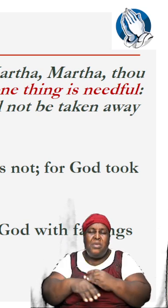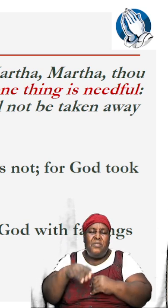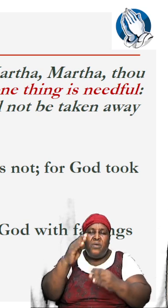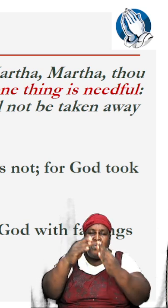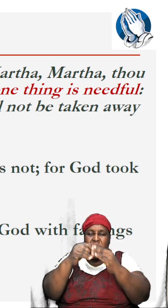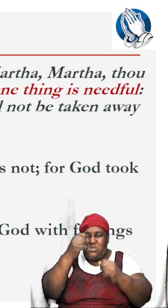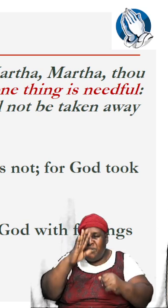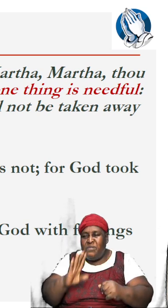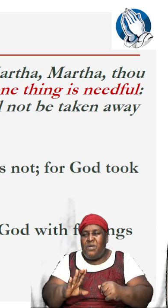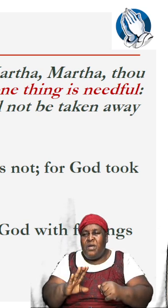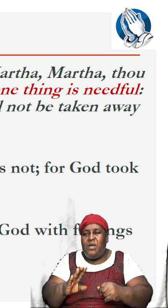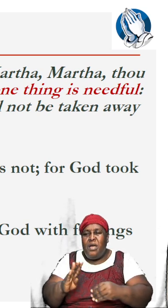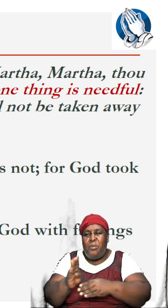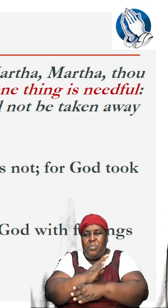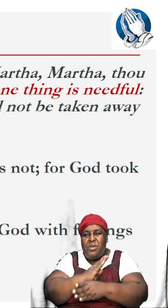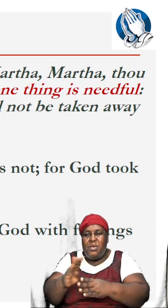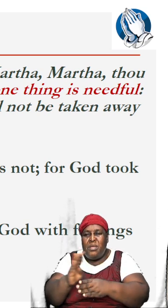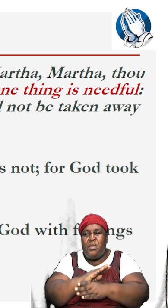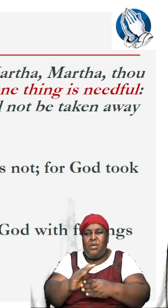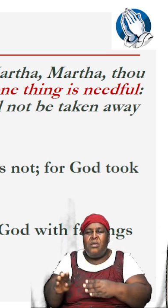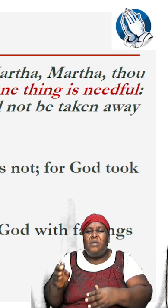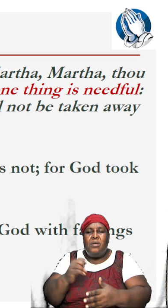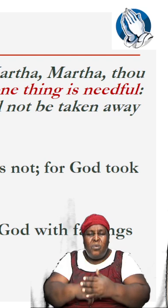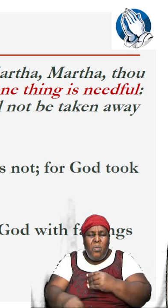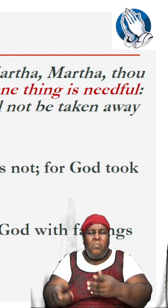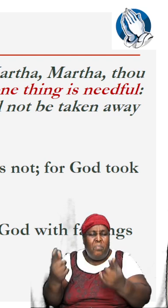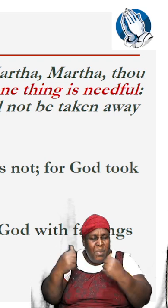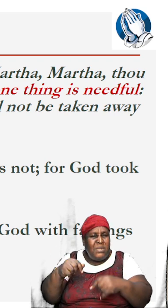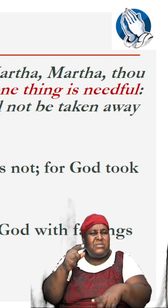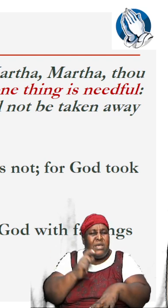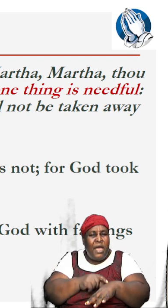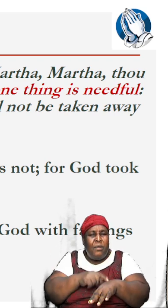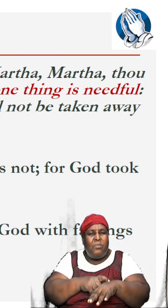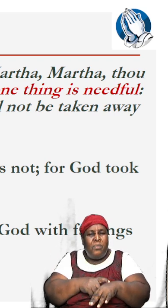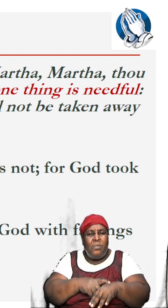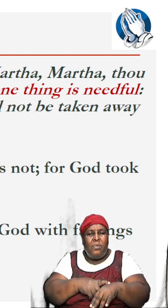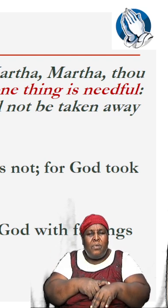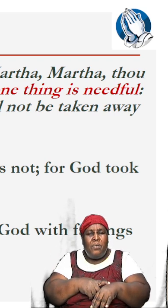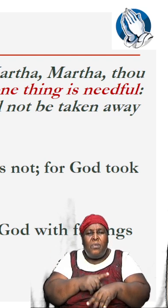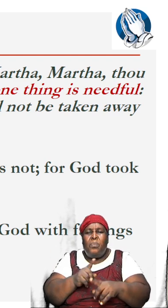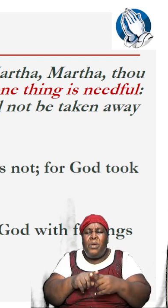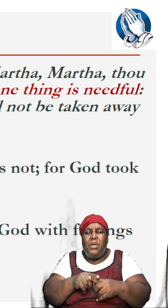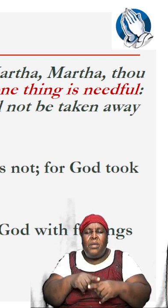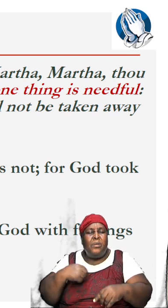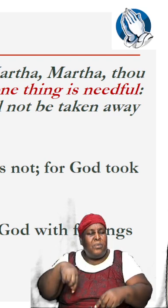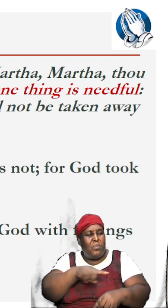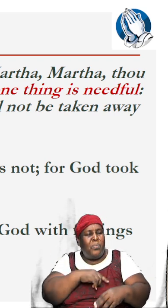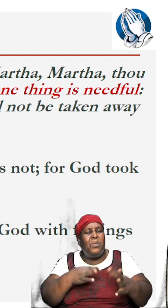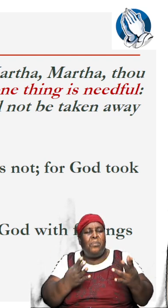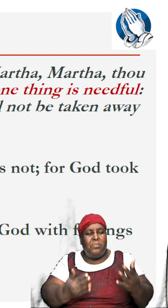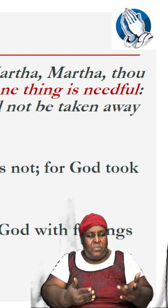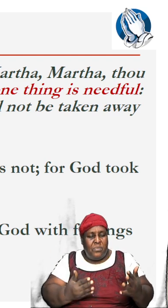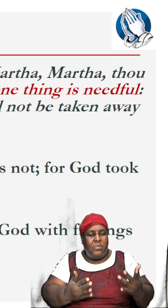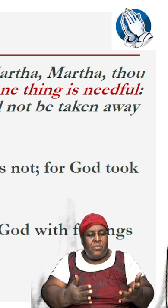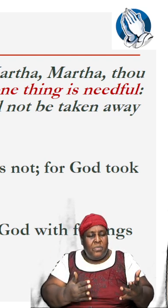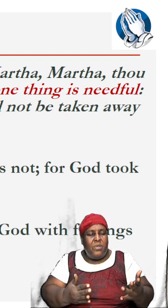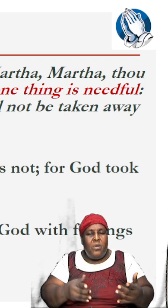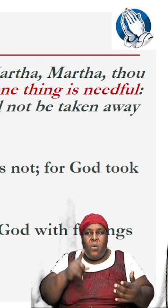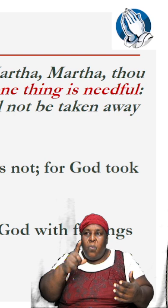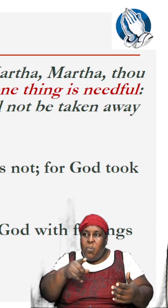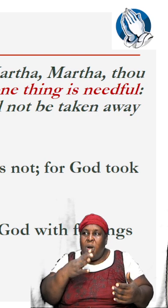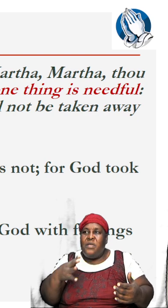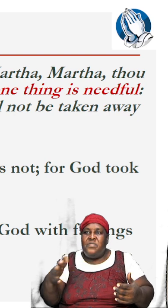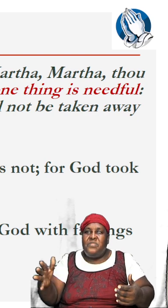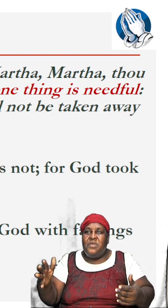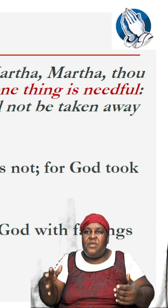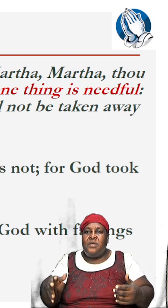busy. But there must come a point in time where we linger, where we linger. The Bible says, but one thing,